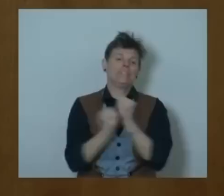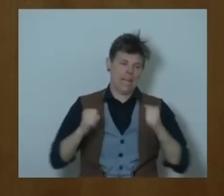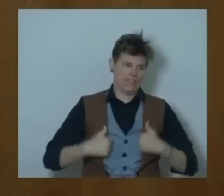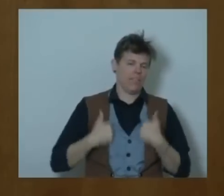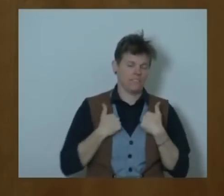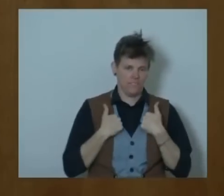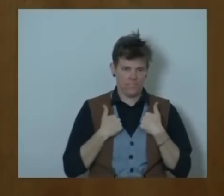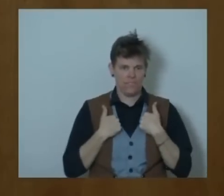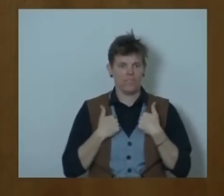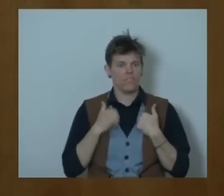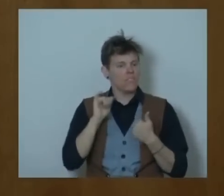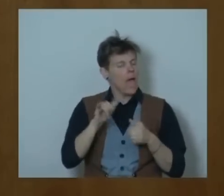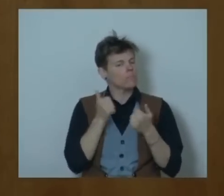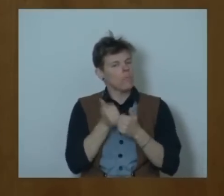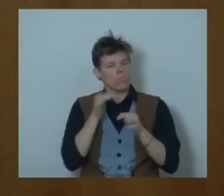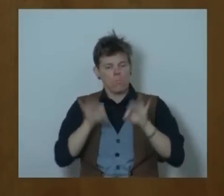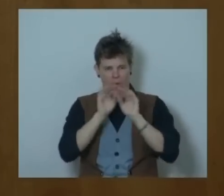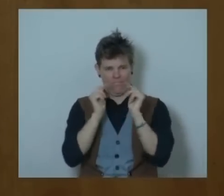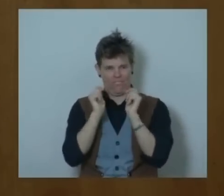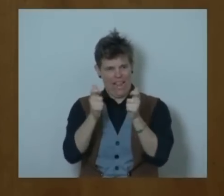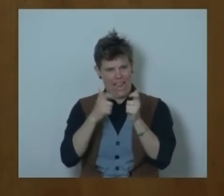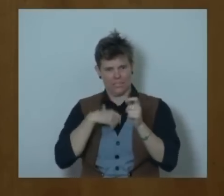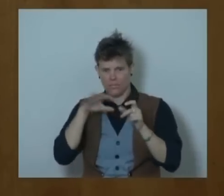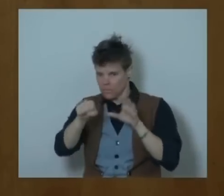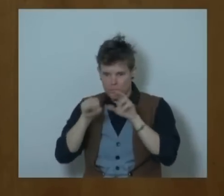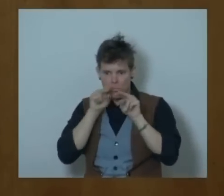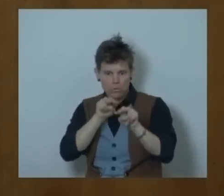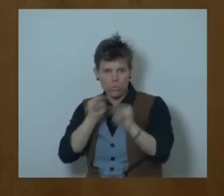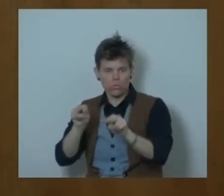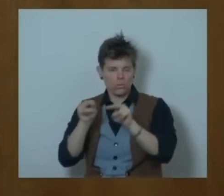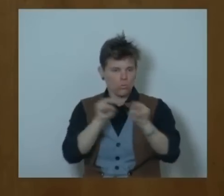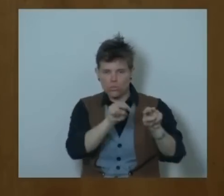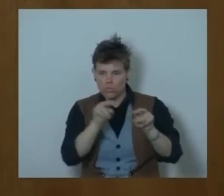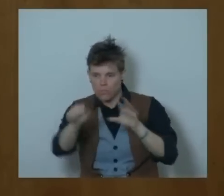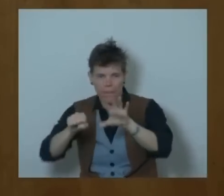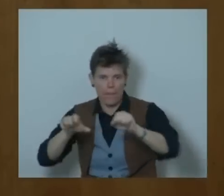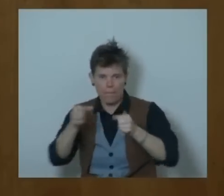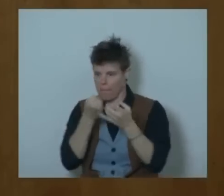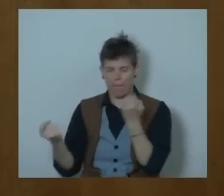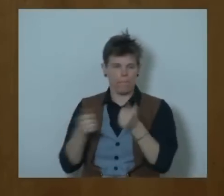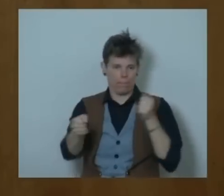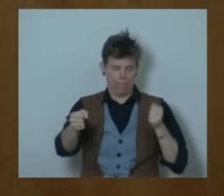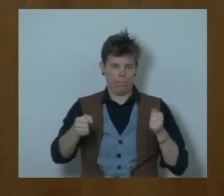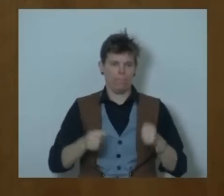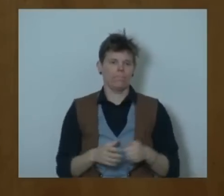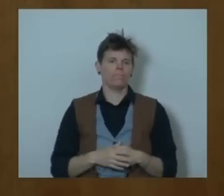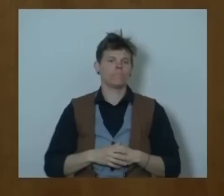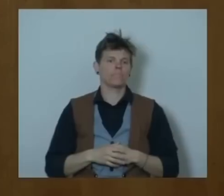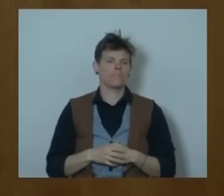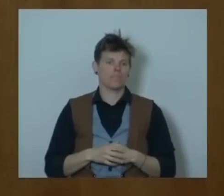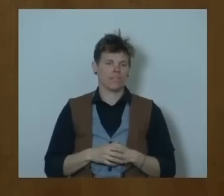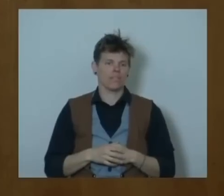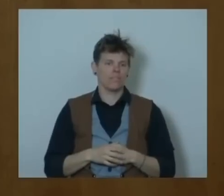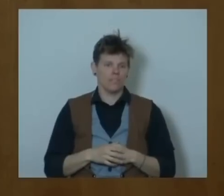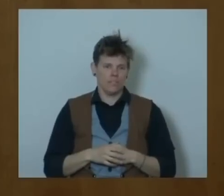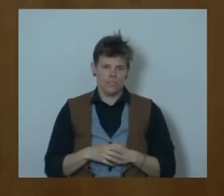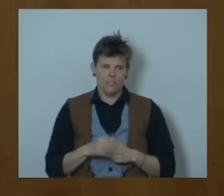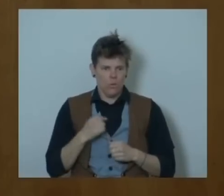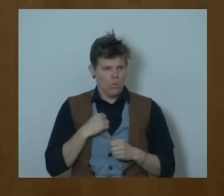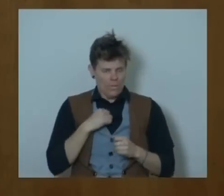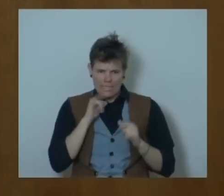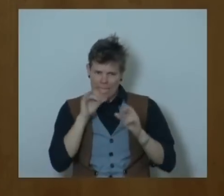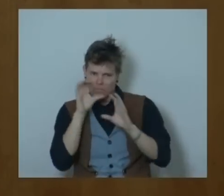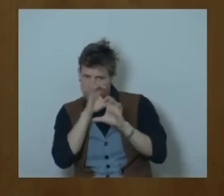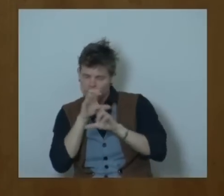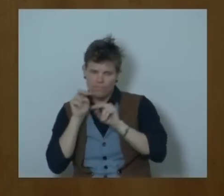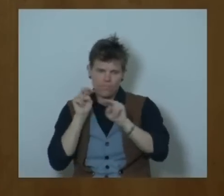important to do surveillance. I agree with Dr. Scrace, Secretary Scrace, that we should keep searching, but the critical factor for